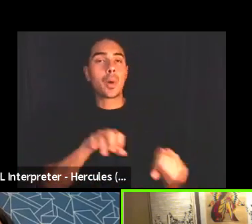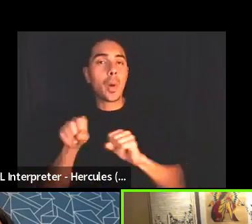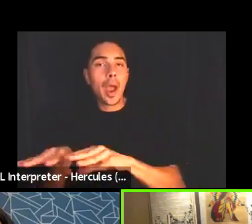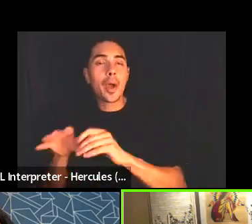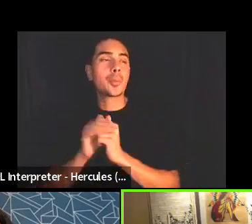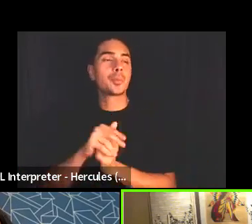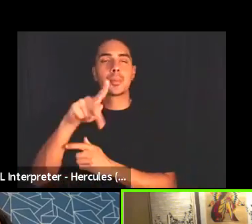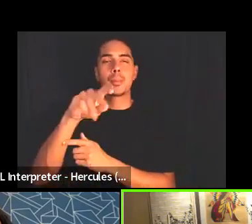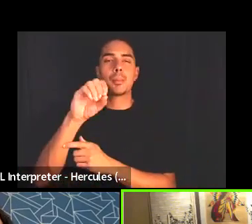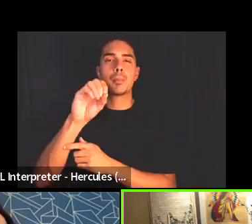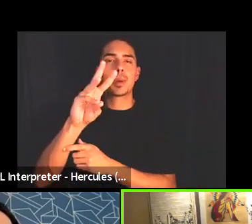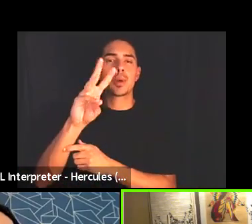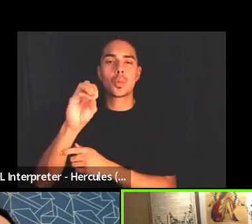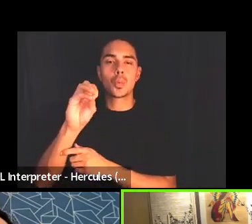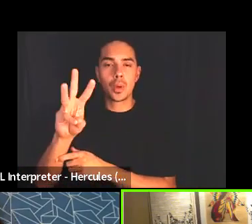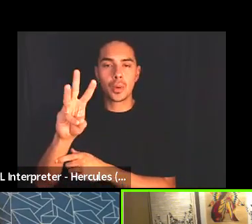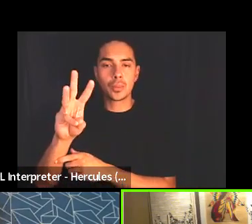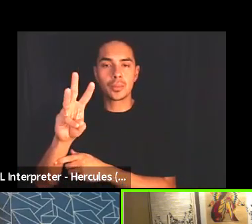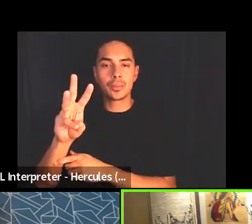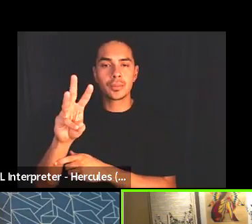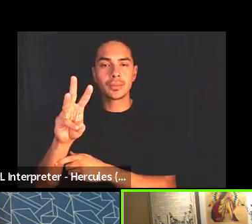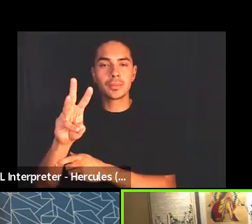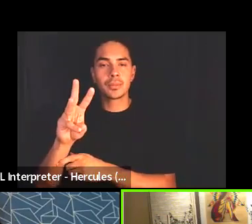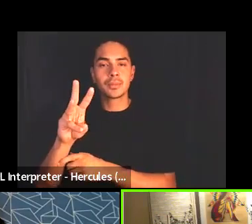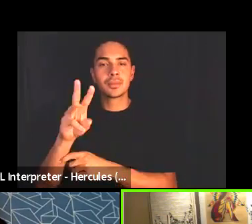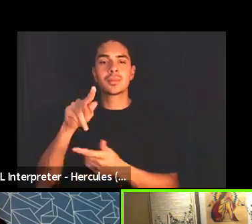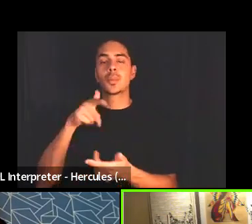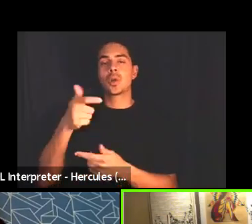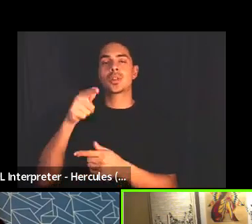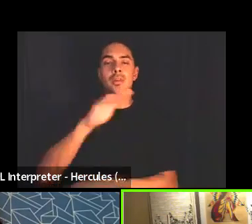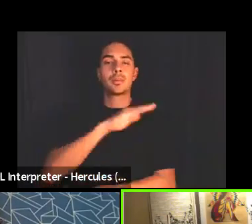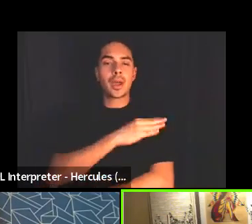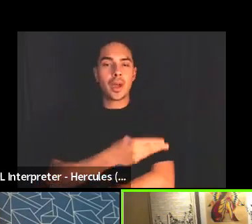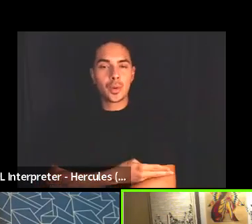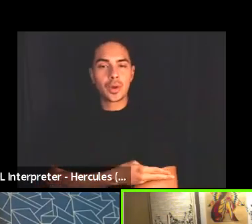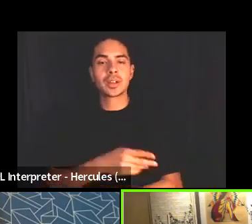calls them pretendians or frauds or all the